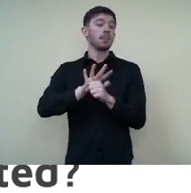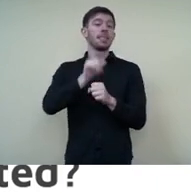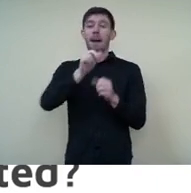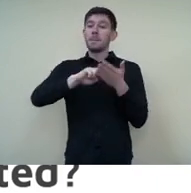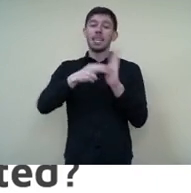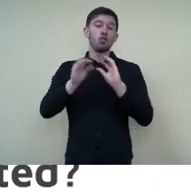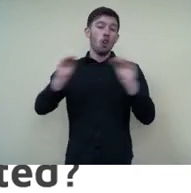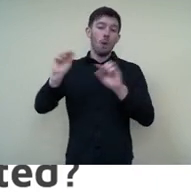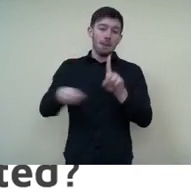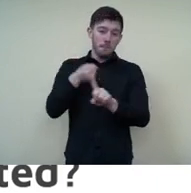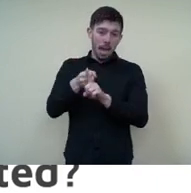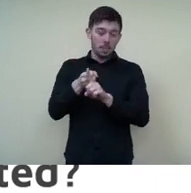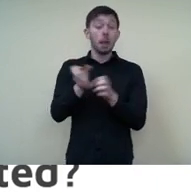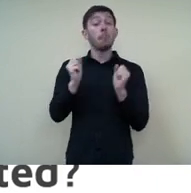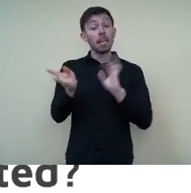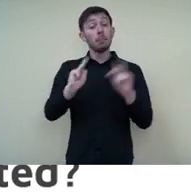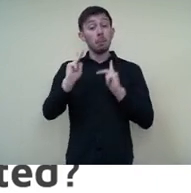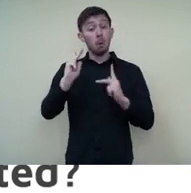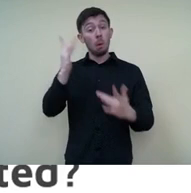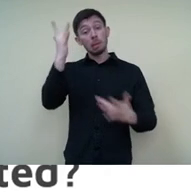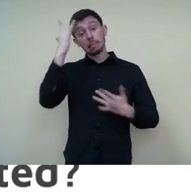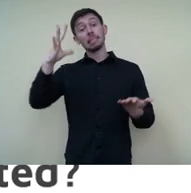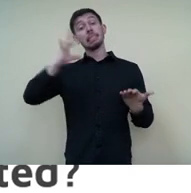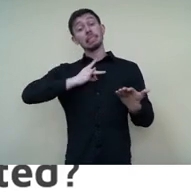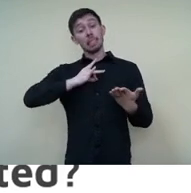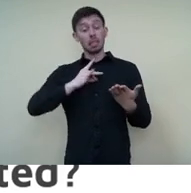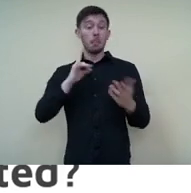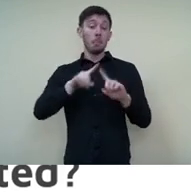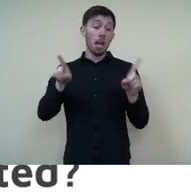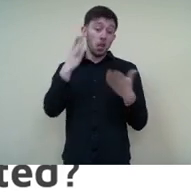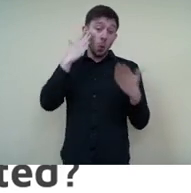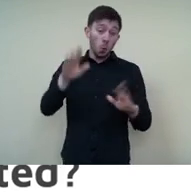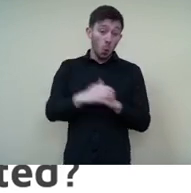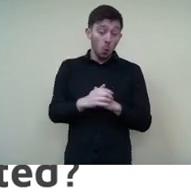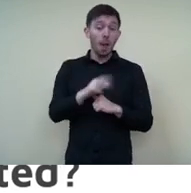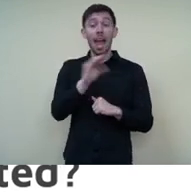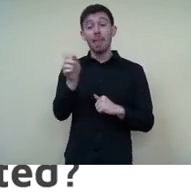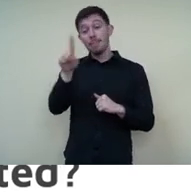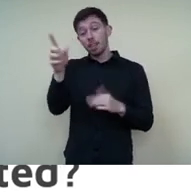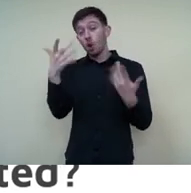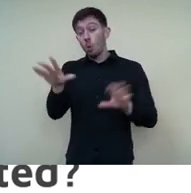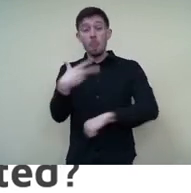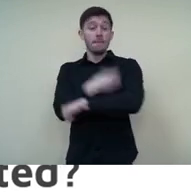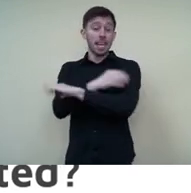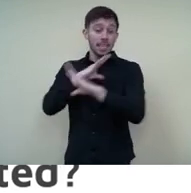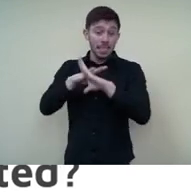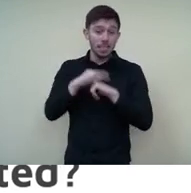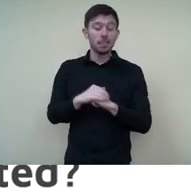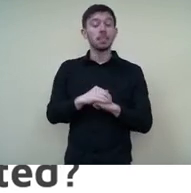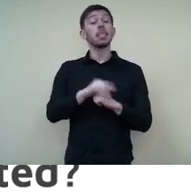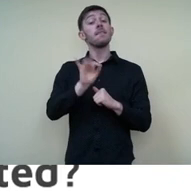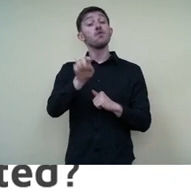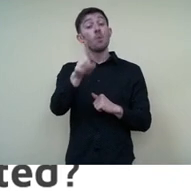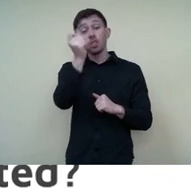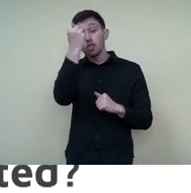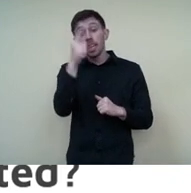who are asymptomatic, kind of going and doing stuff and maybe don't trust the vaccine or don't want to get the vaccine or they don't see the point in it. But if you understand that you're putting other